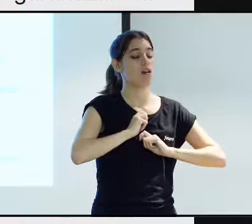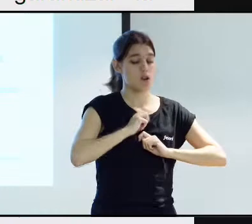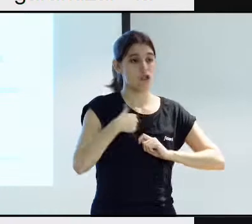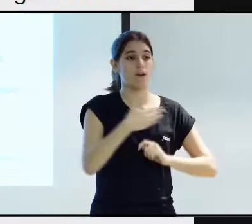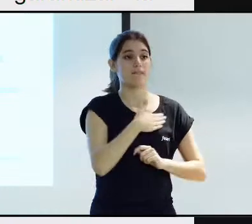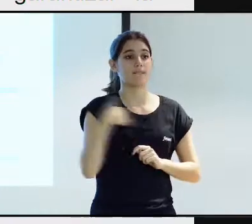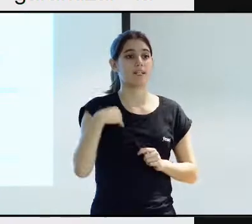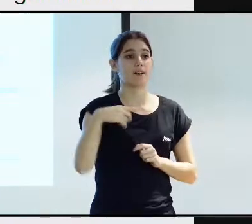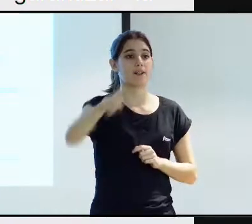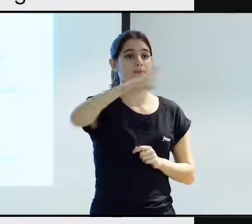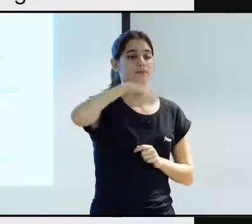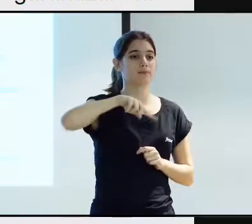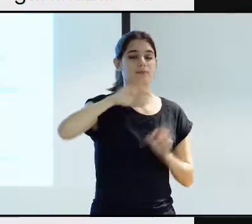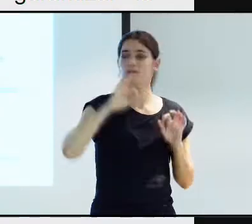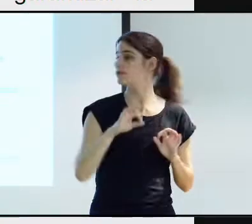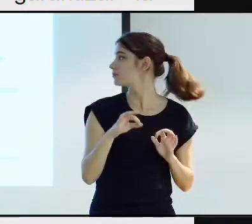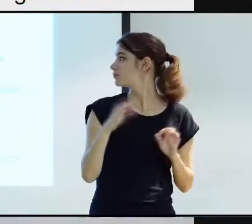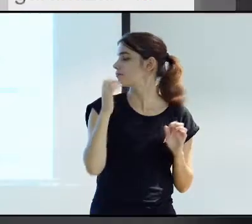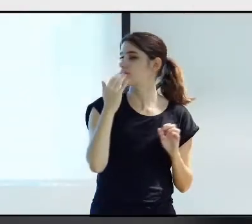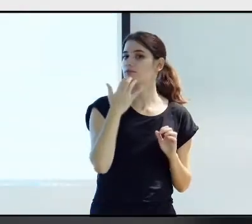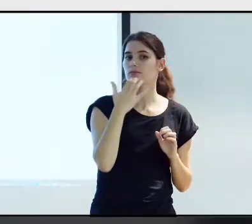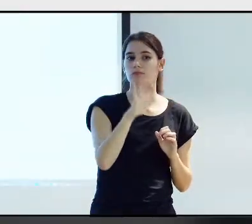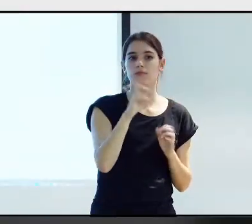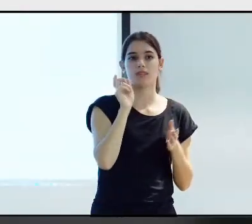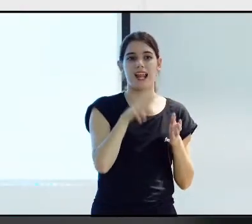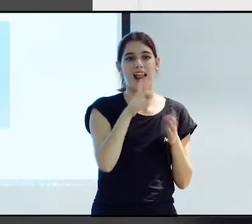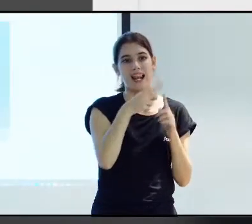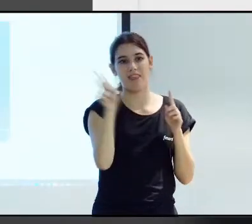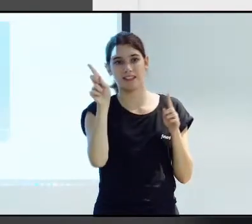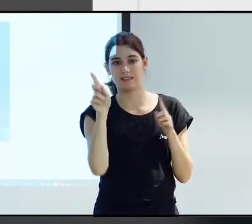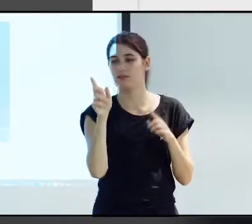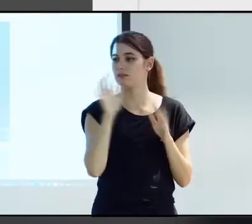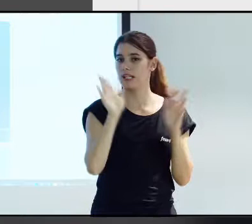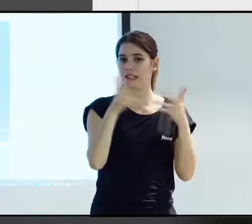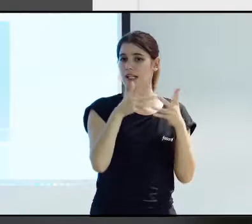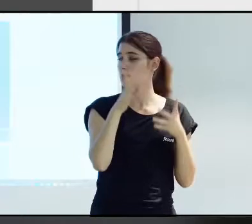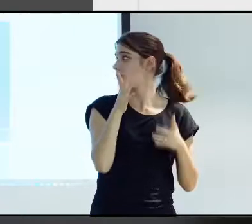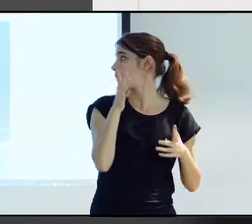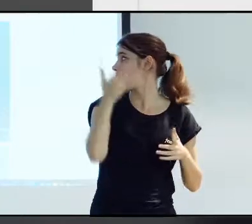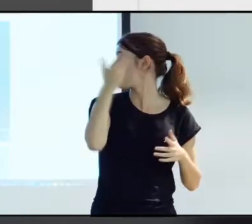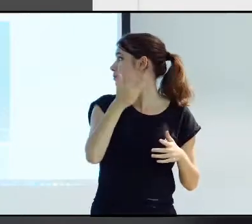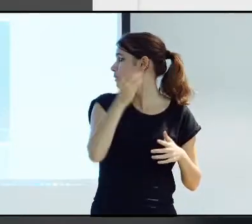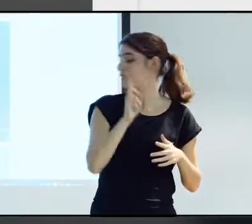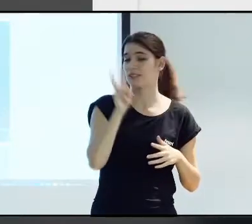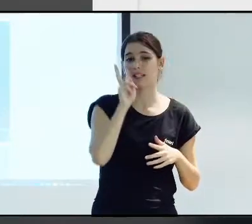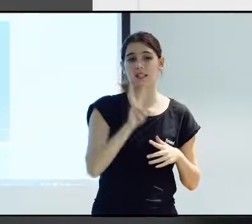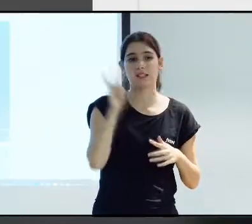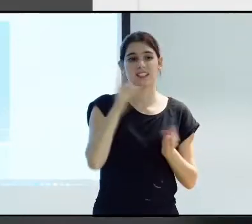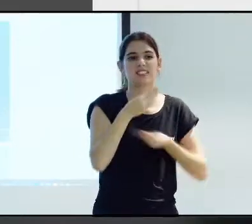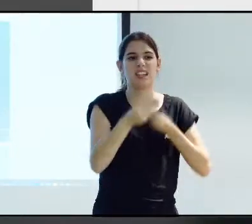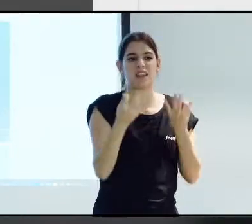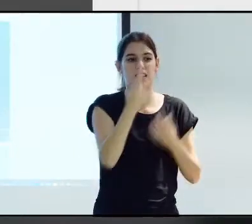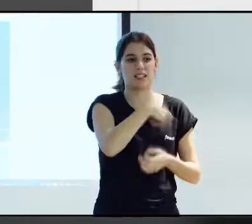participating under equal conditions? And I've brought a couple of links so that you can see